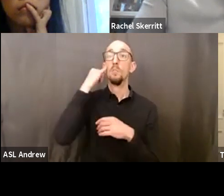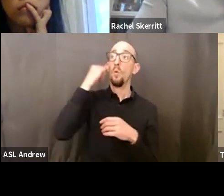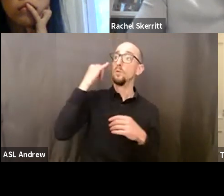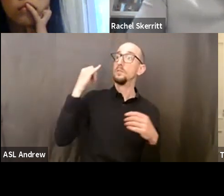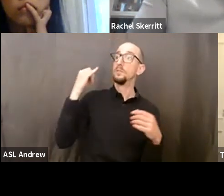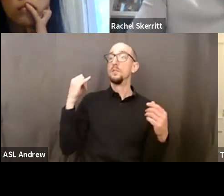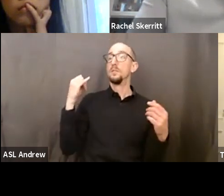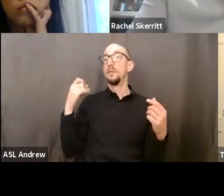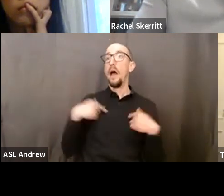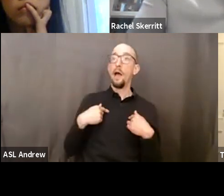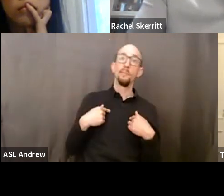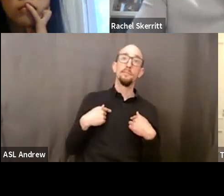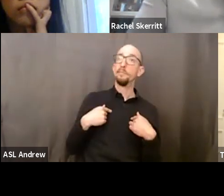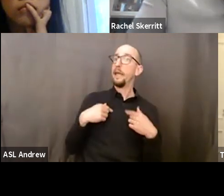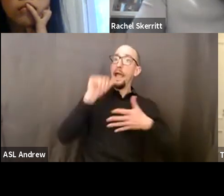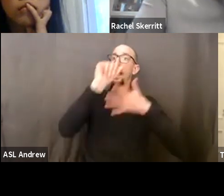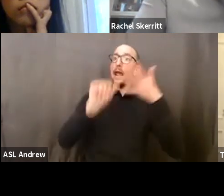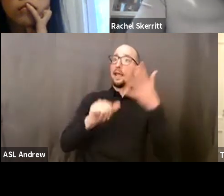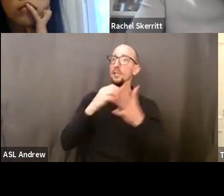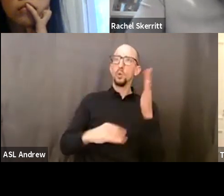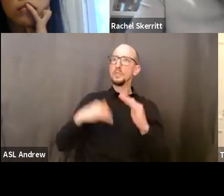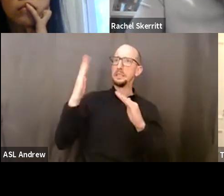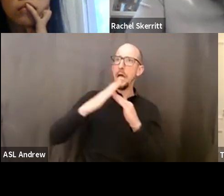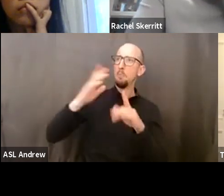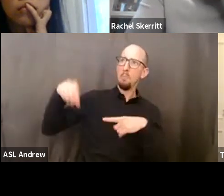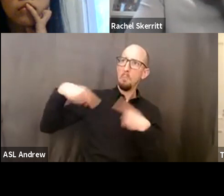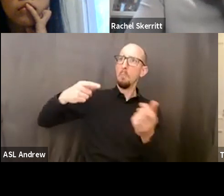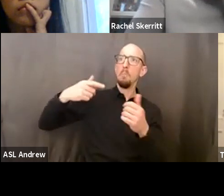hard, what we're suggesting is